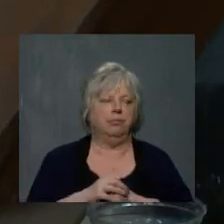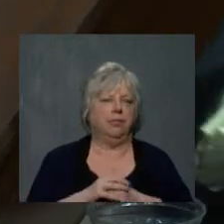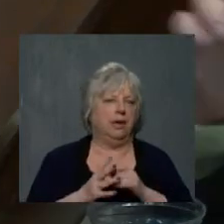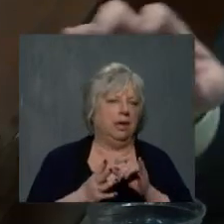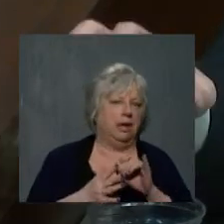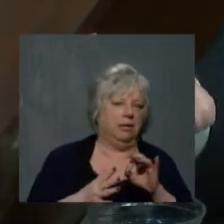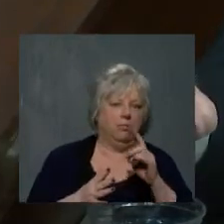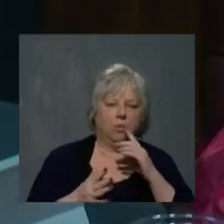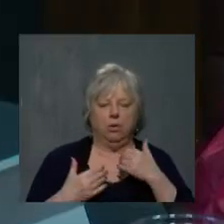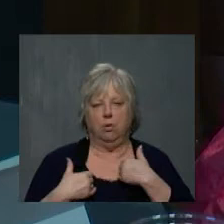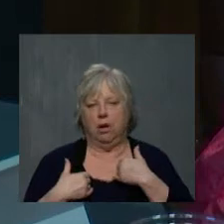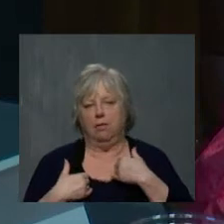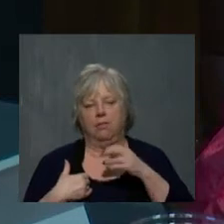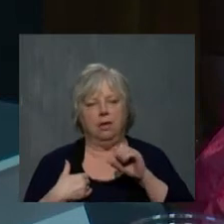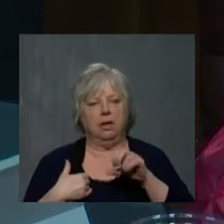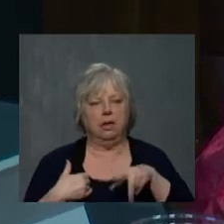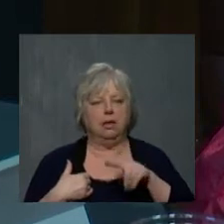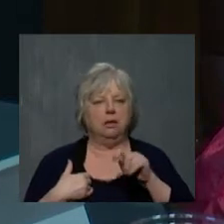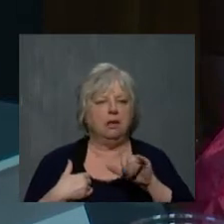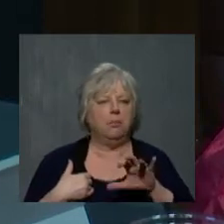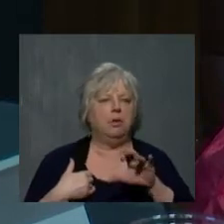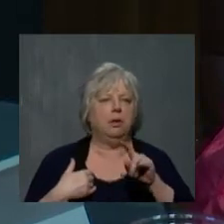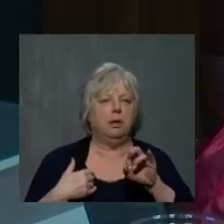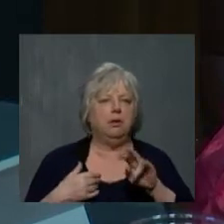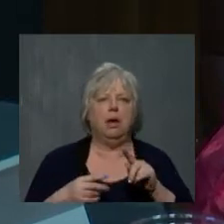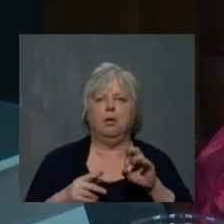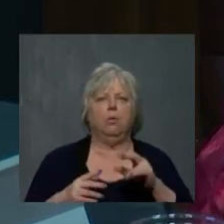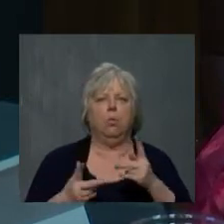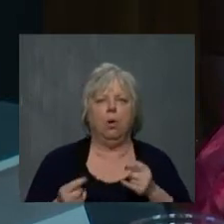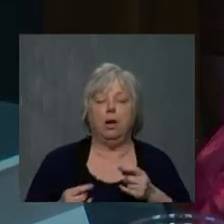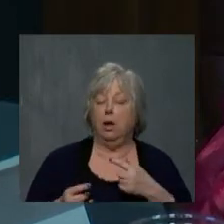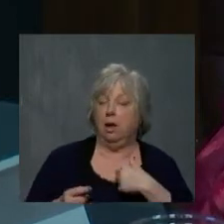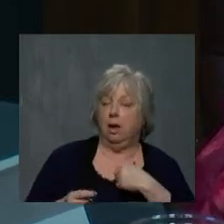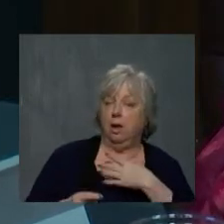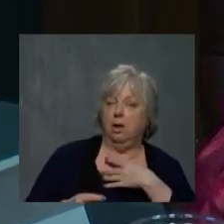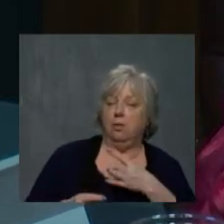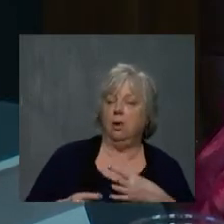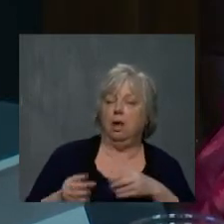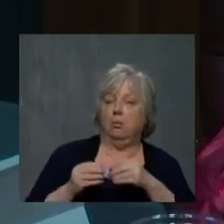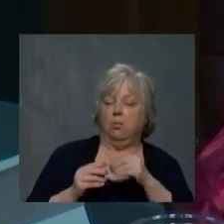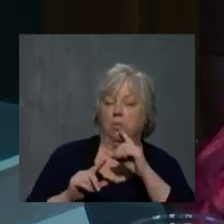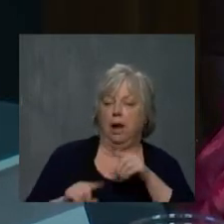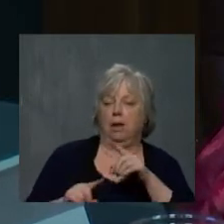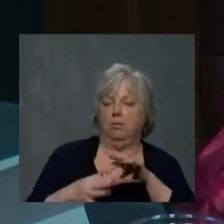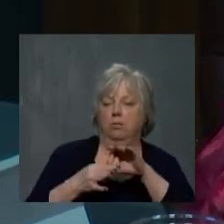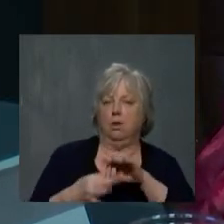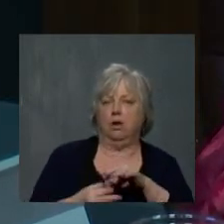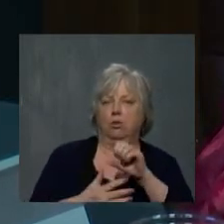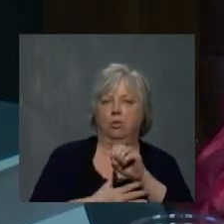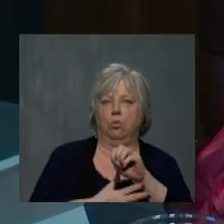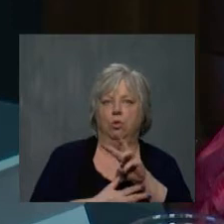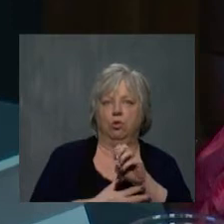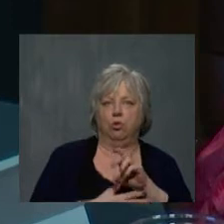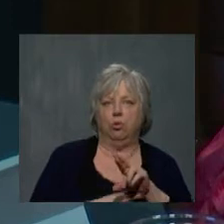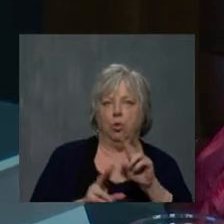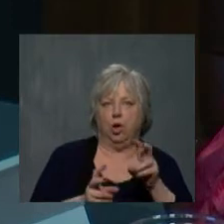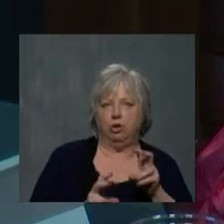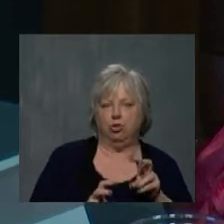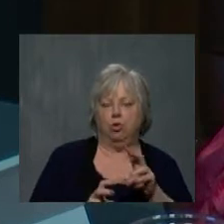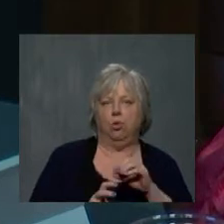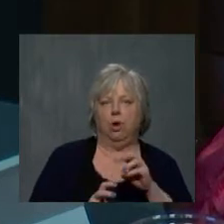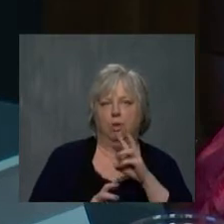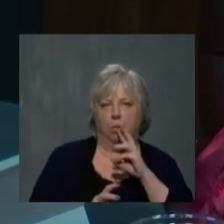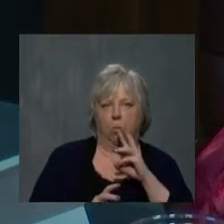septic tank or something else. I would like more answers on the sewer, Mr. Collins, please. Yes, ma'am. And the